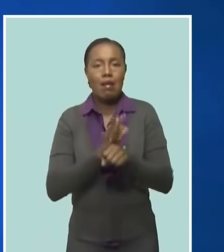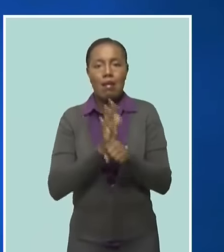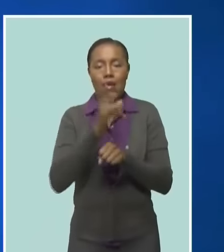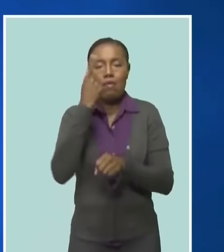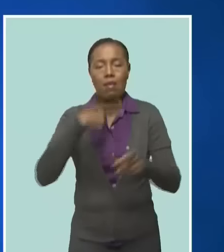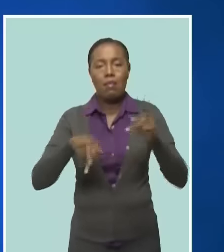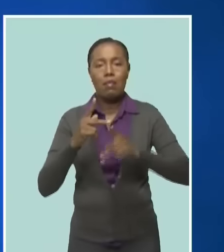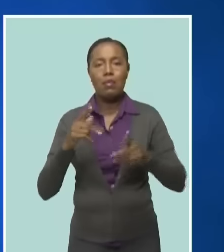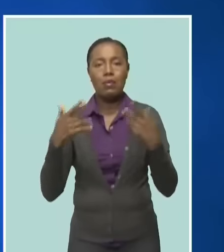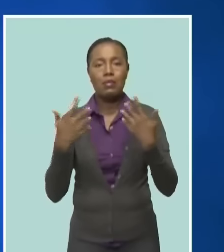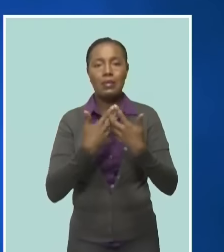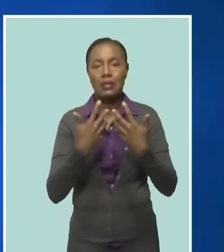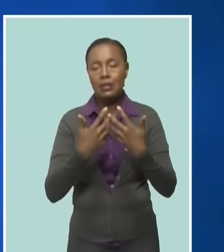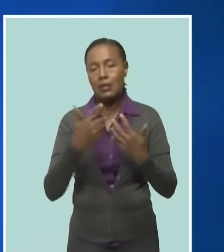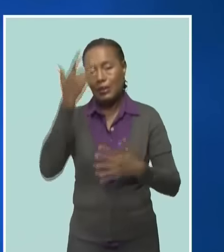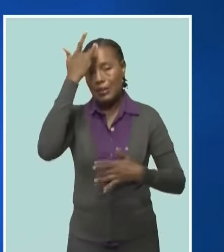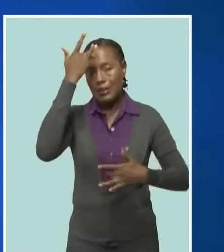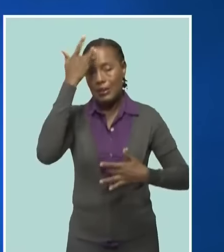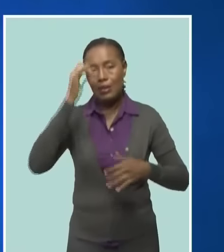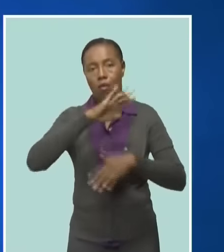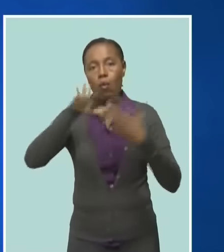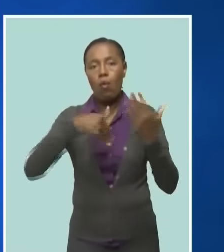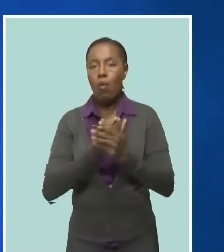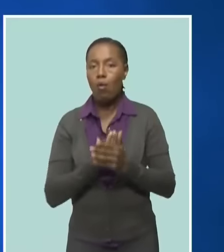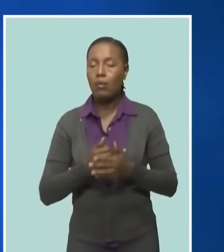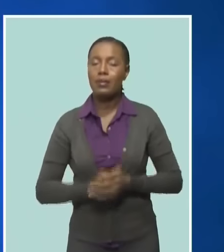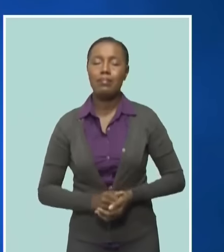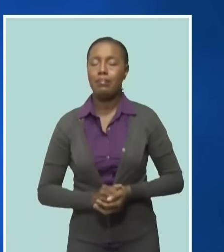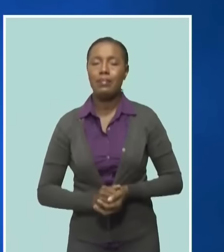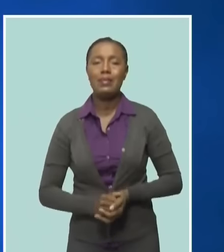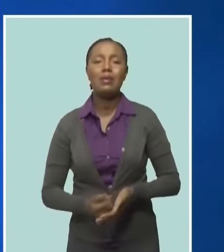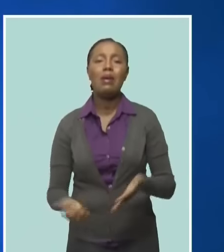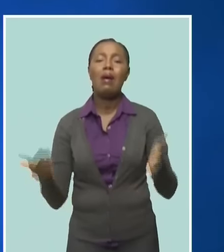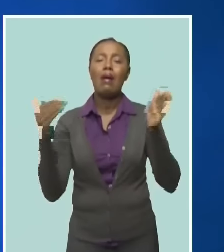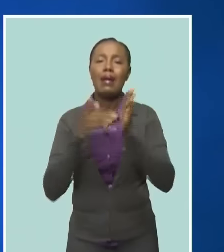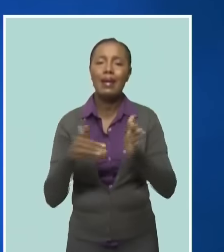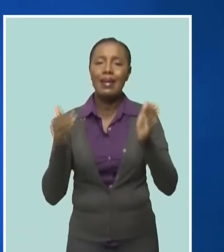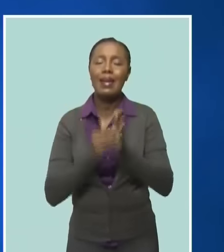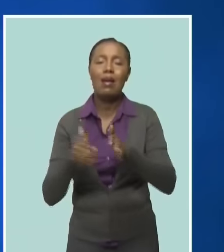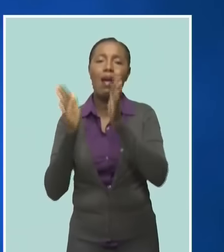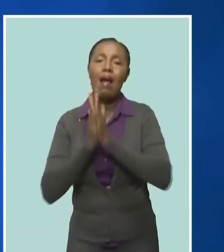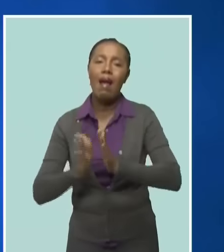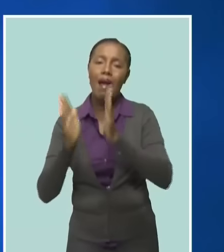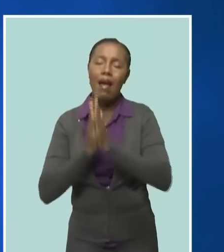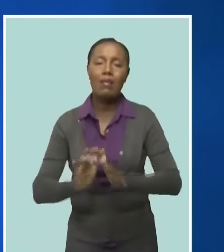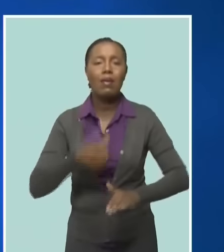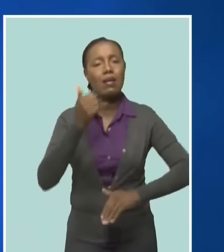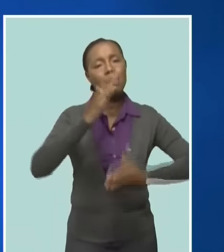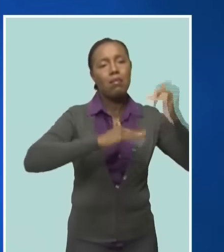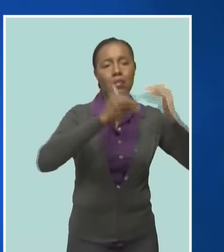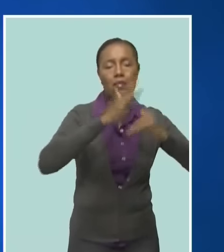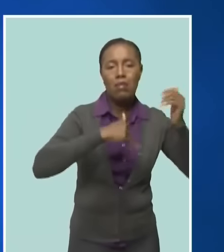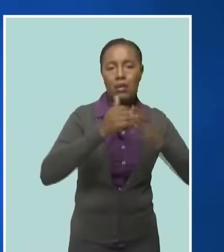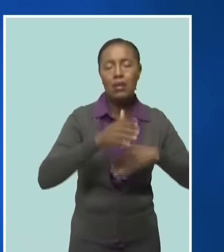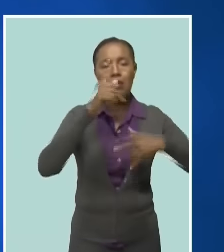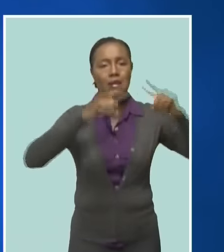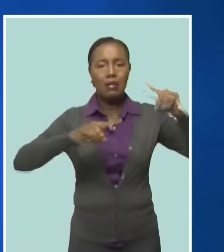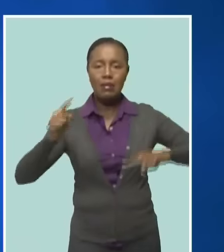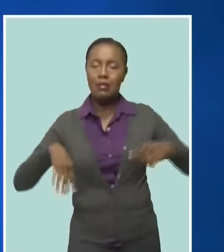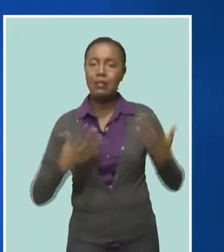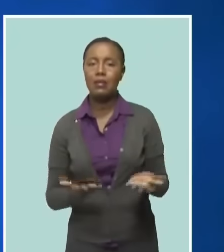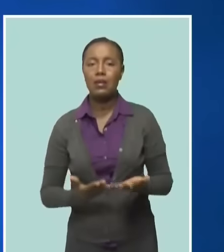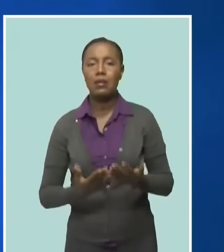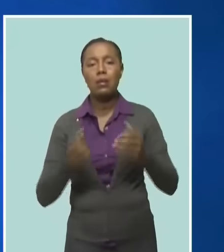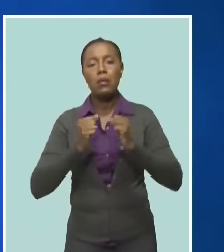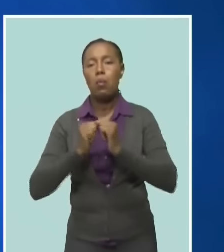get sick. Surely we cry out and we keep praying for another or other facilities. Some of them are